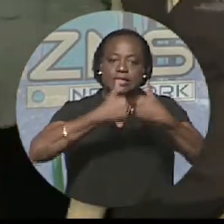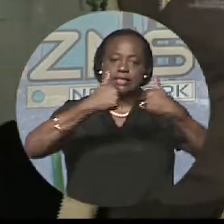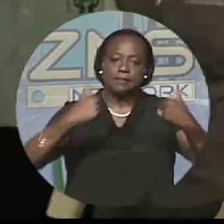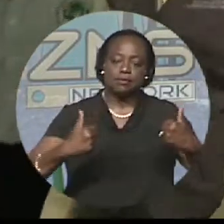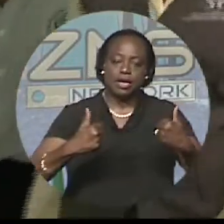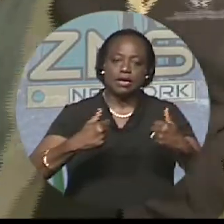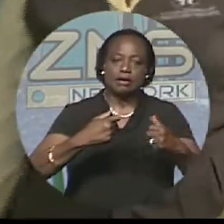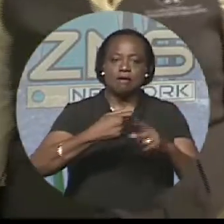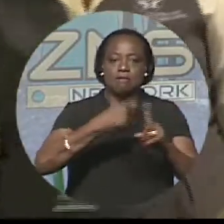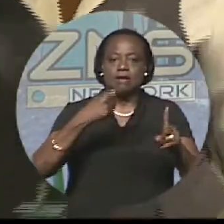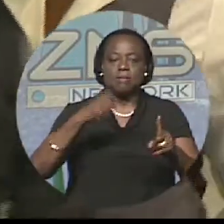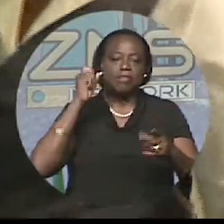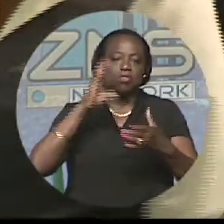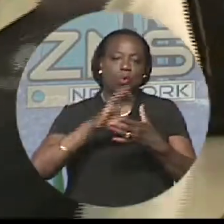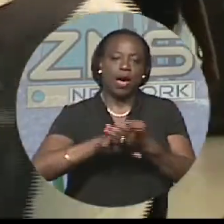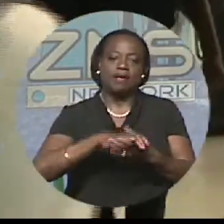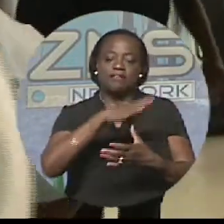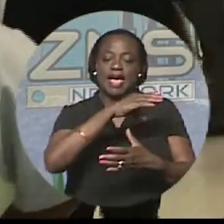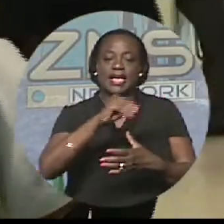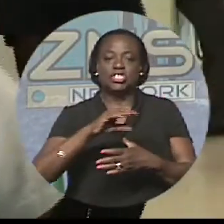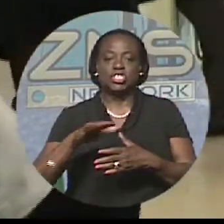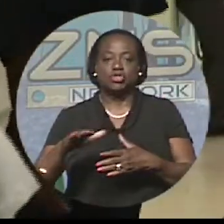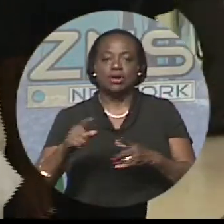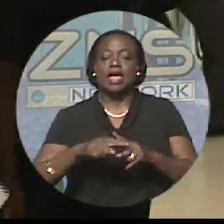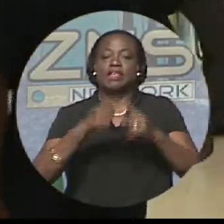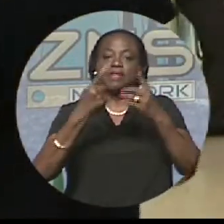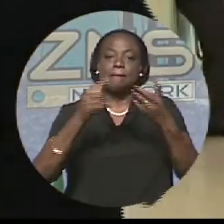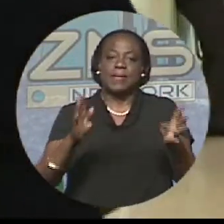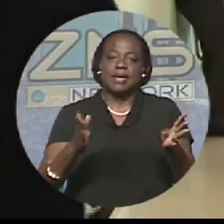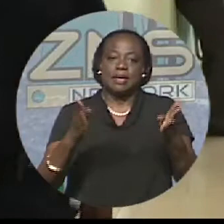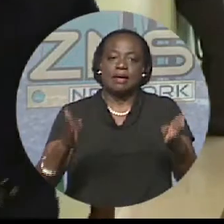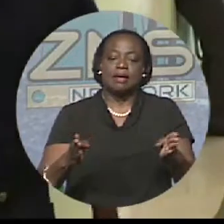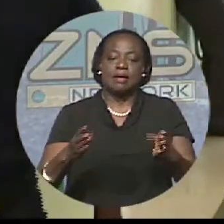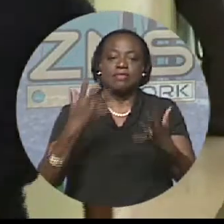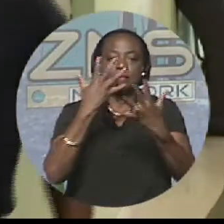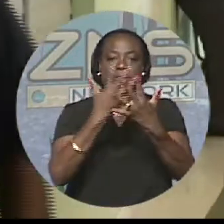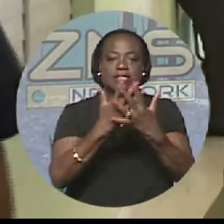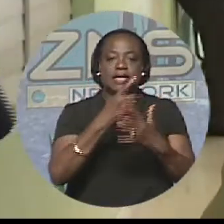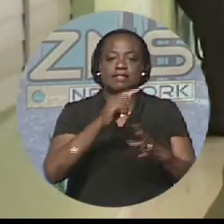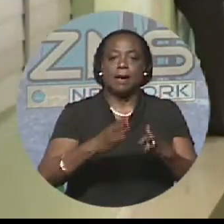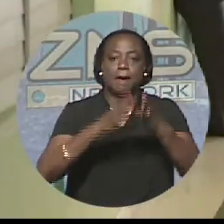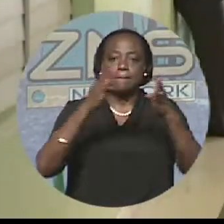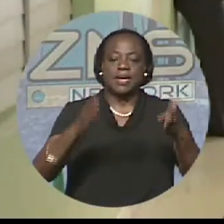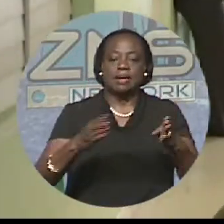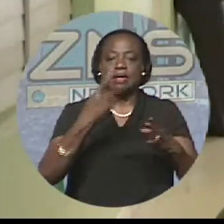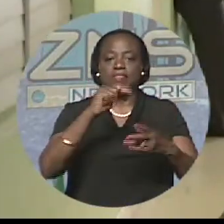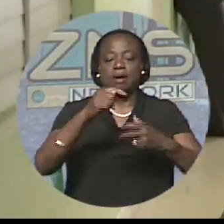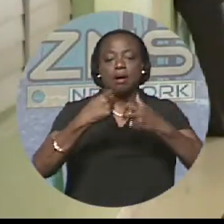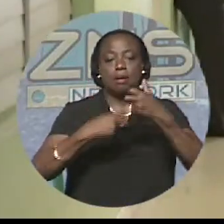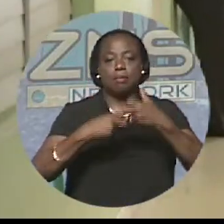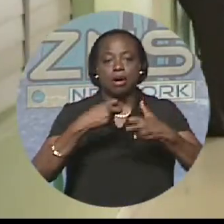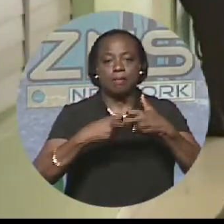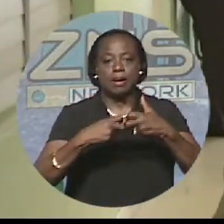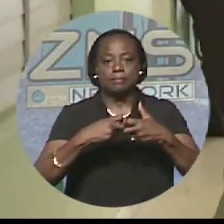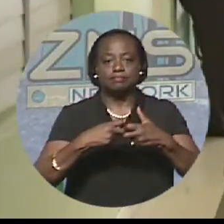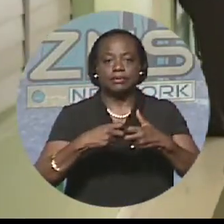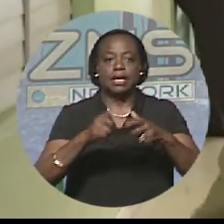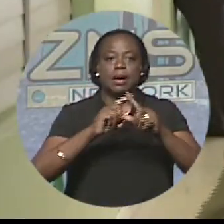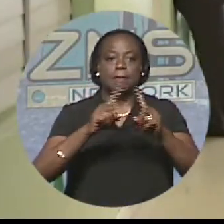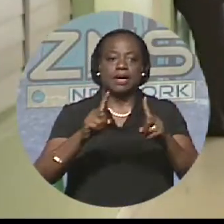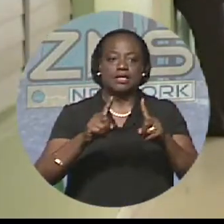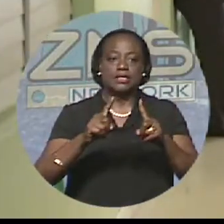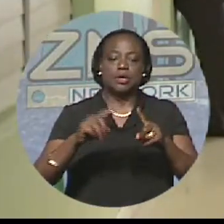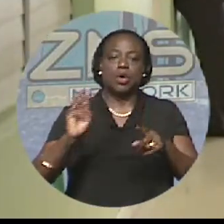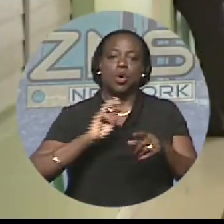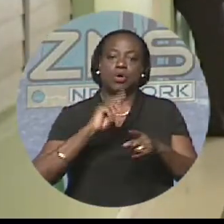prison life. All over the world, the bigger the prison, the bigger the problem. But the training we are offering